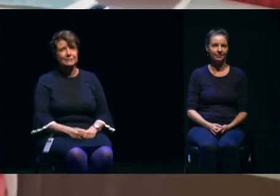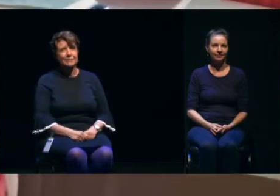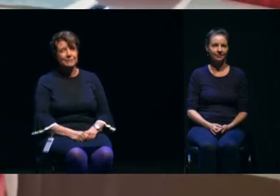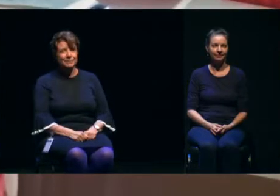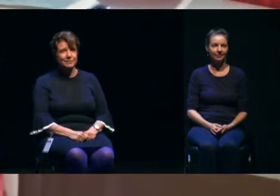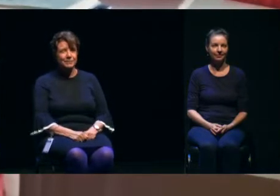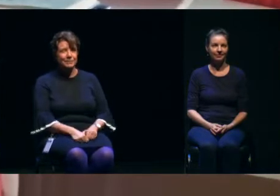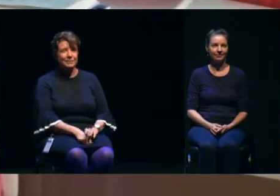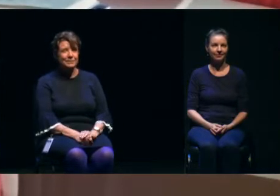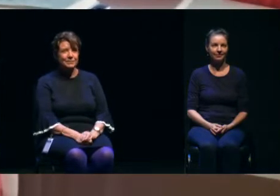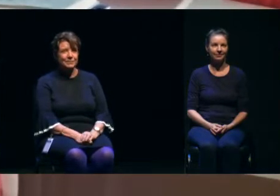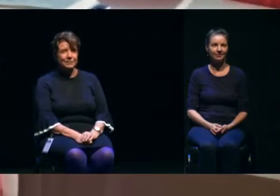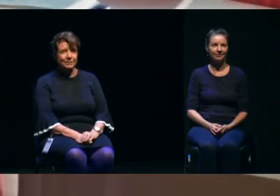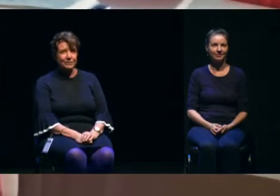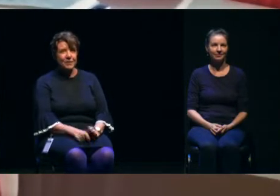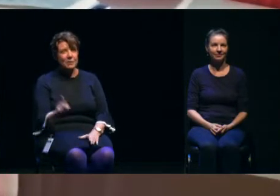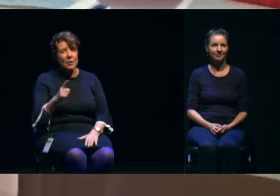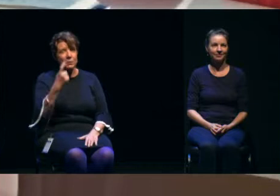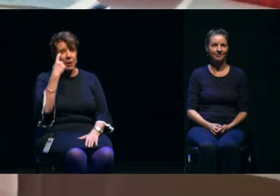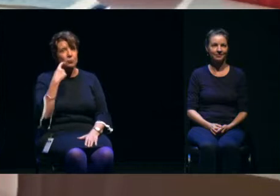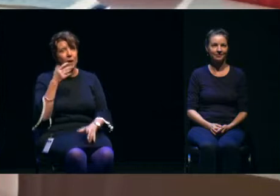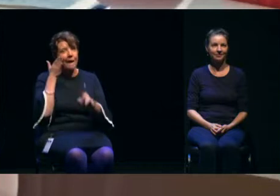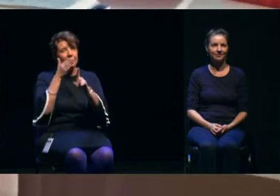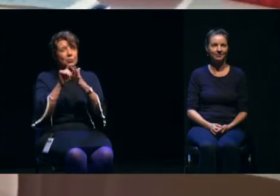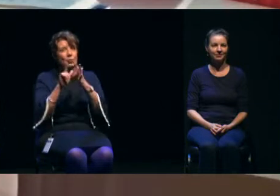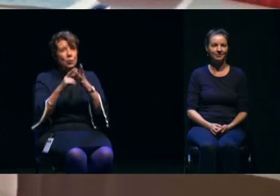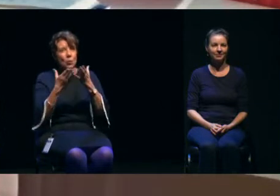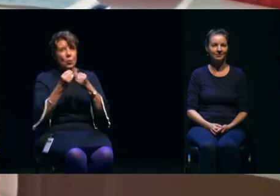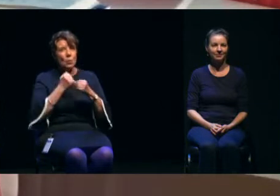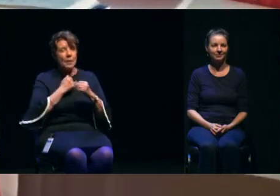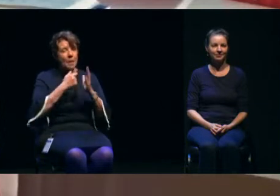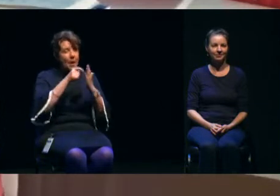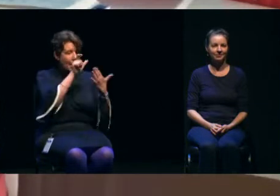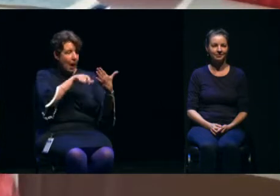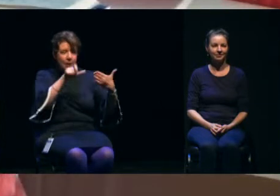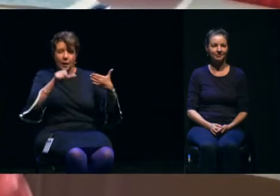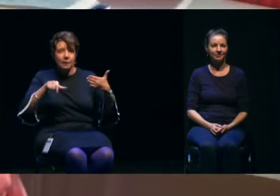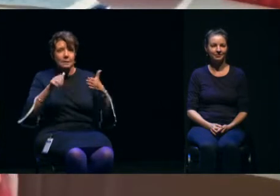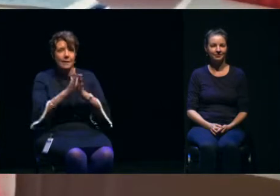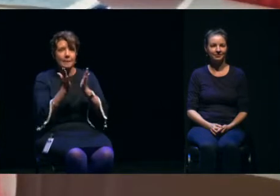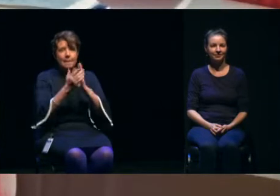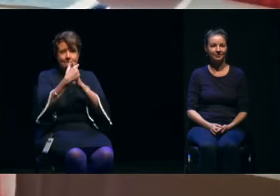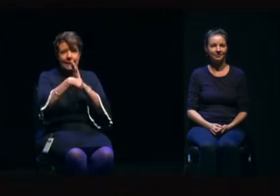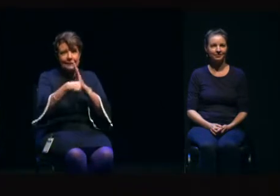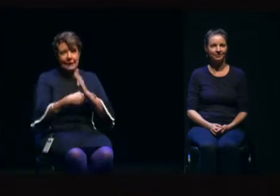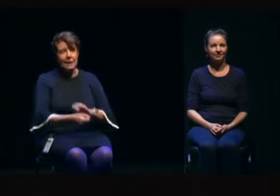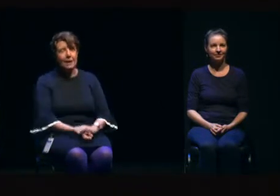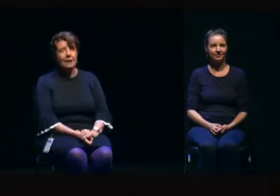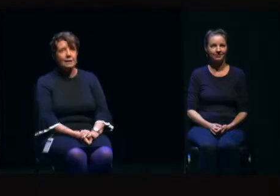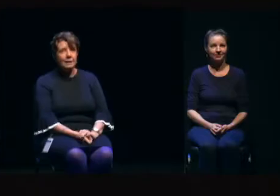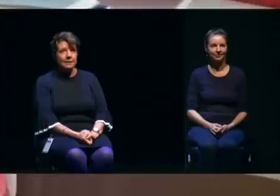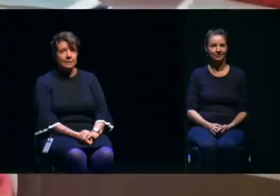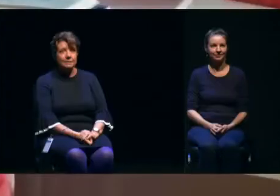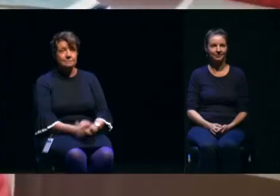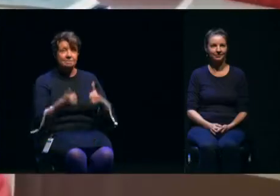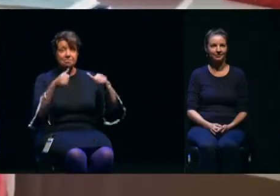Mm. So that's what I try to do with my articles in the magazine. And it worked pretty